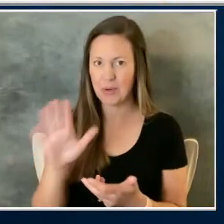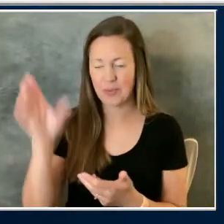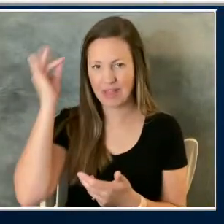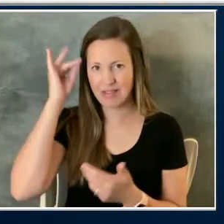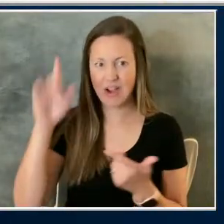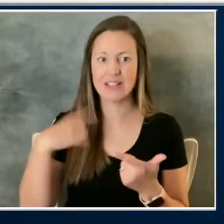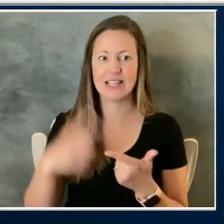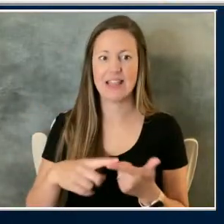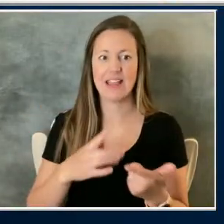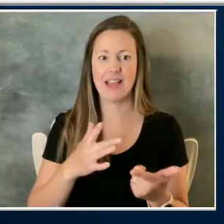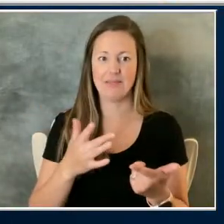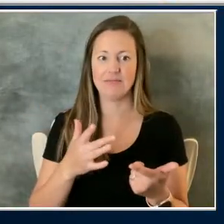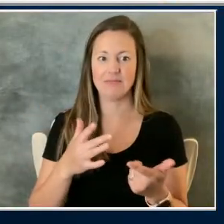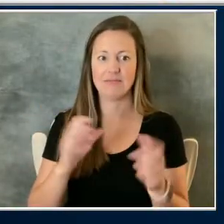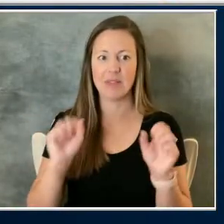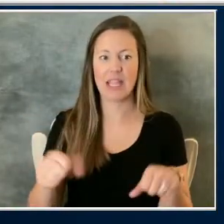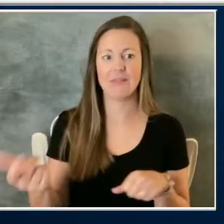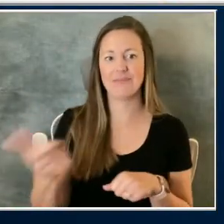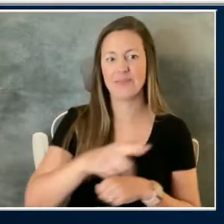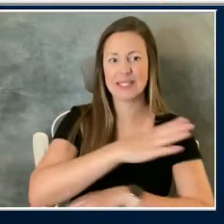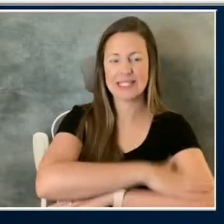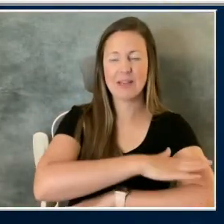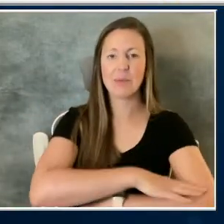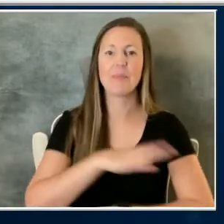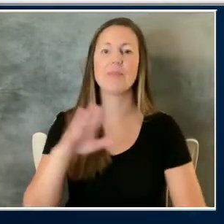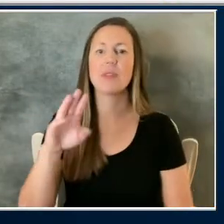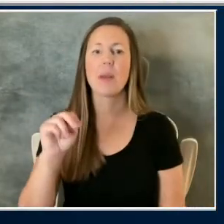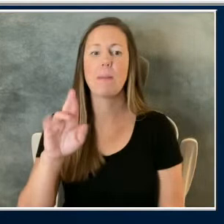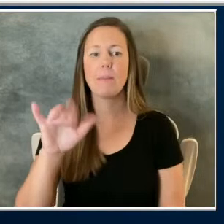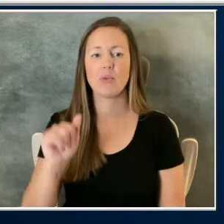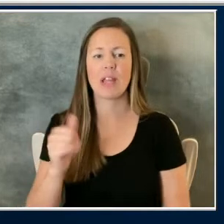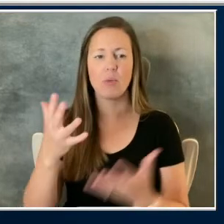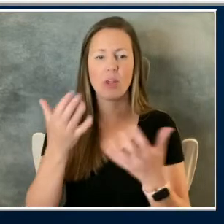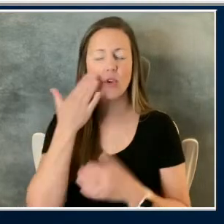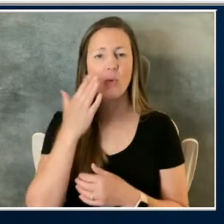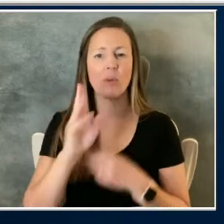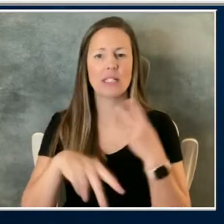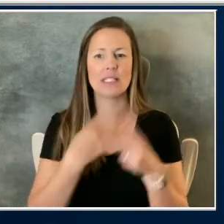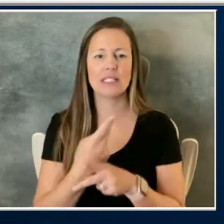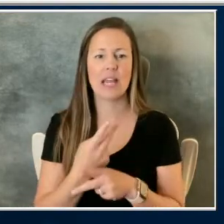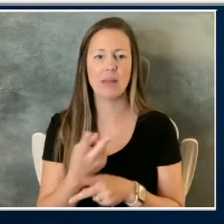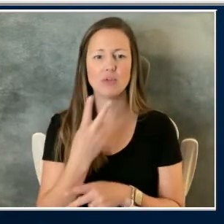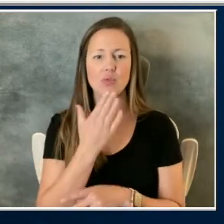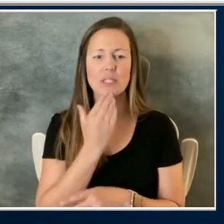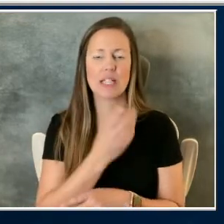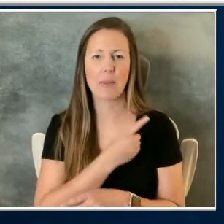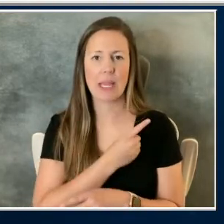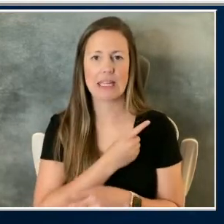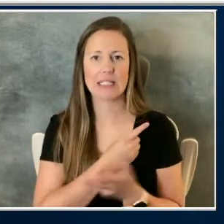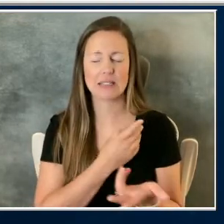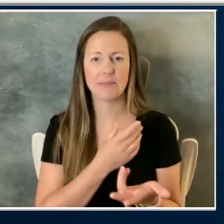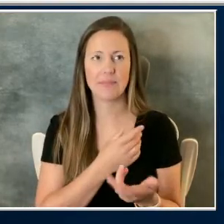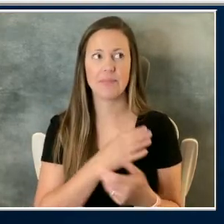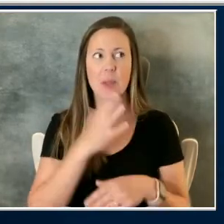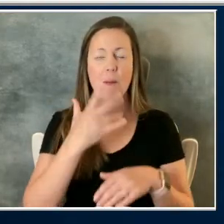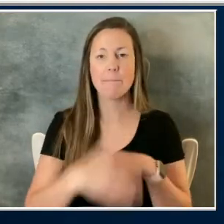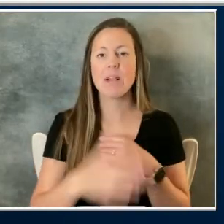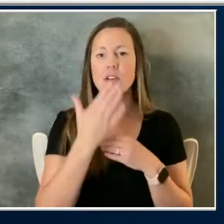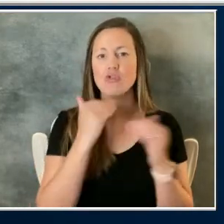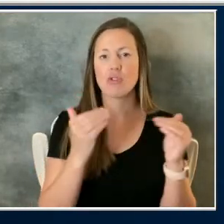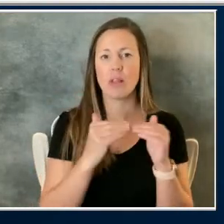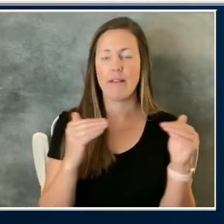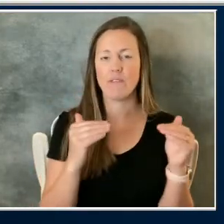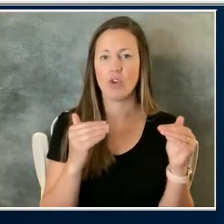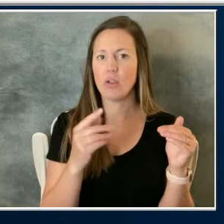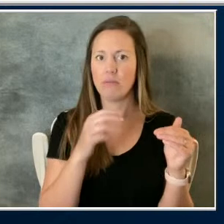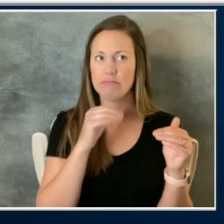over here to the table. But Maria wants to know if your type 2 diabetes, if you have type 2 diabetes and your blood sugar level is not good, is it a